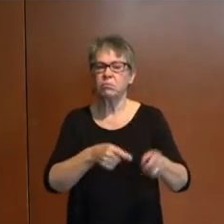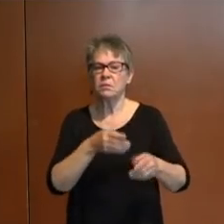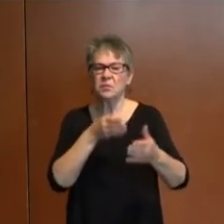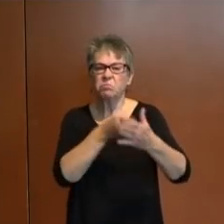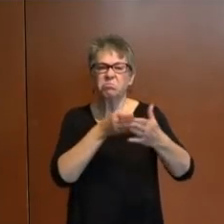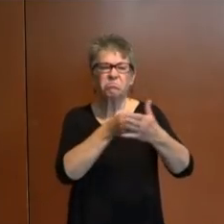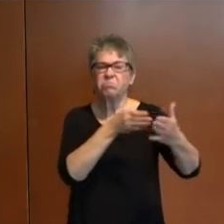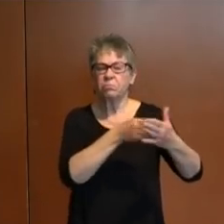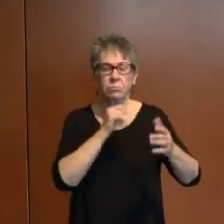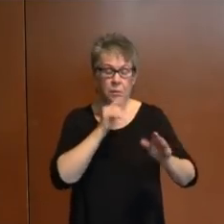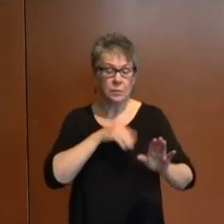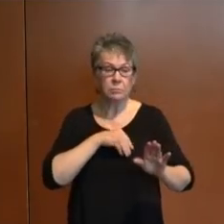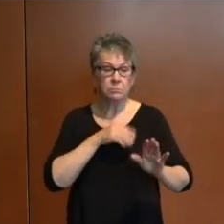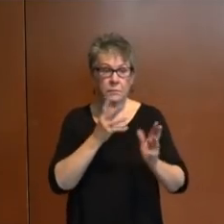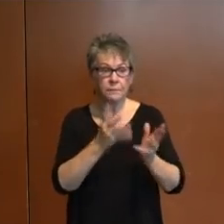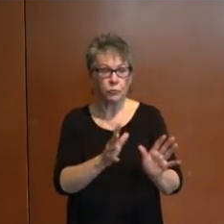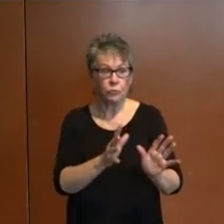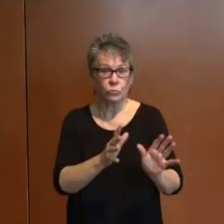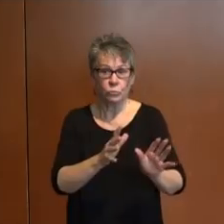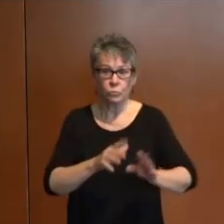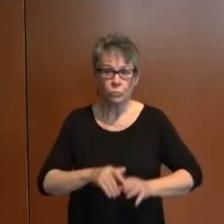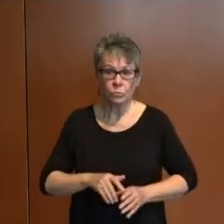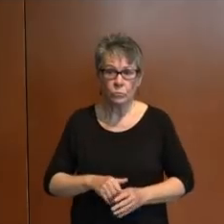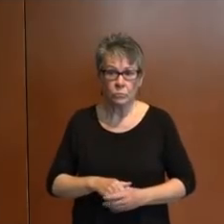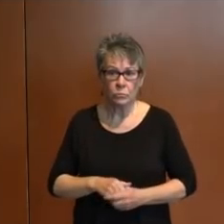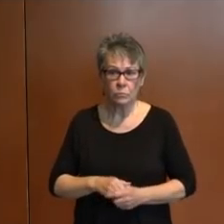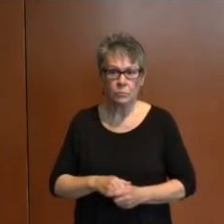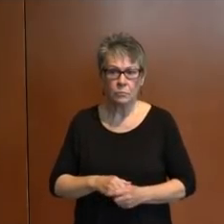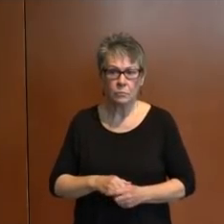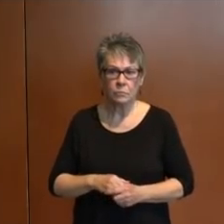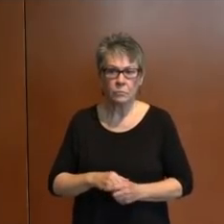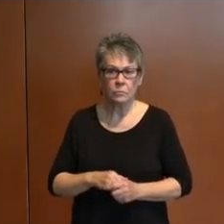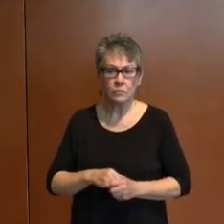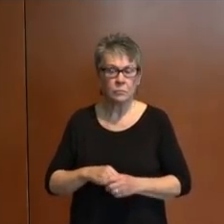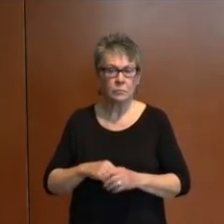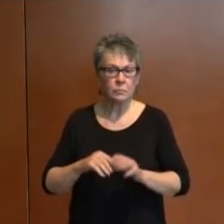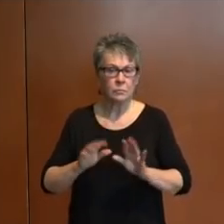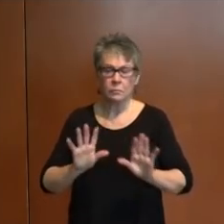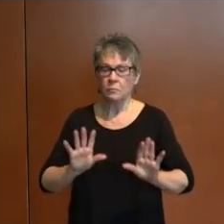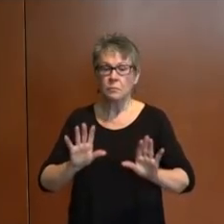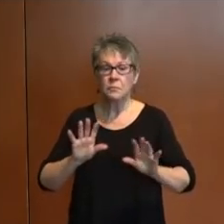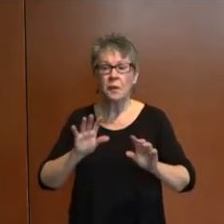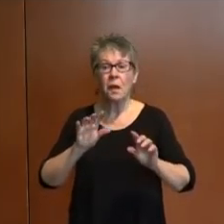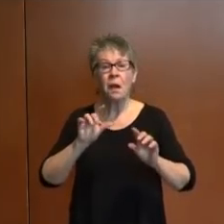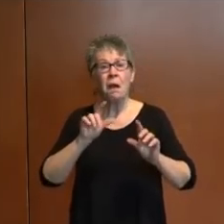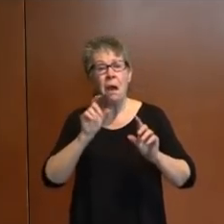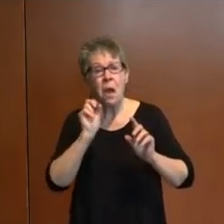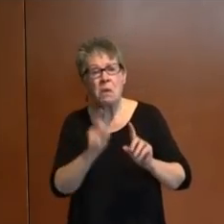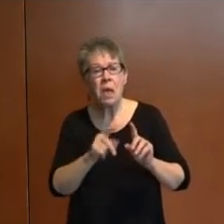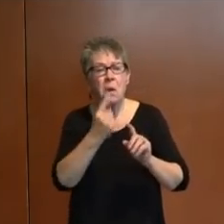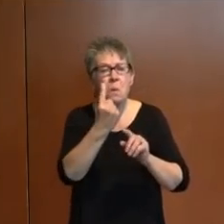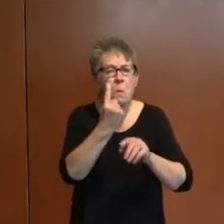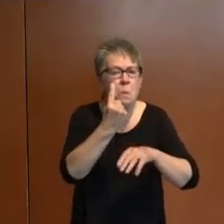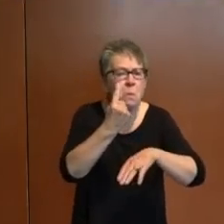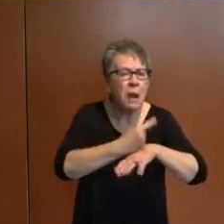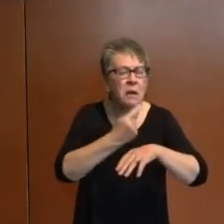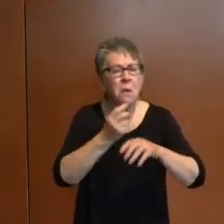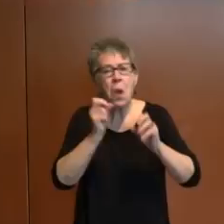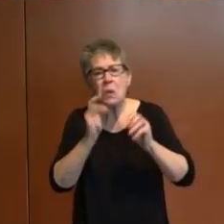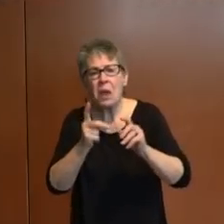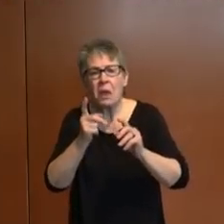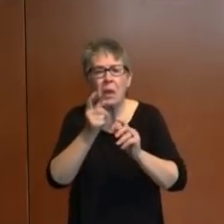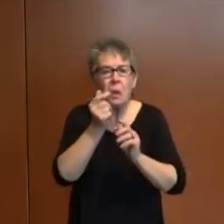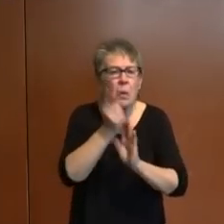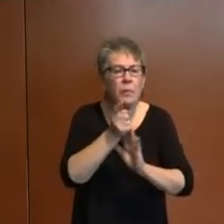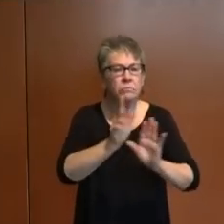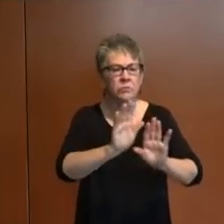tolerate it, not one day, not 1 minute in this state. It's an extraordinary, by the way, Jared has chaired the Interfaith Advisory Council now for years,